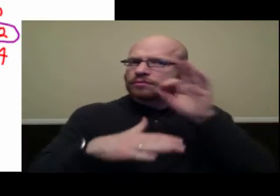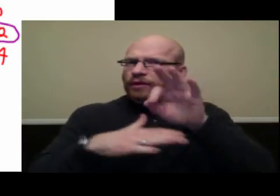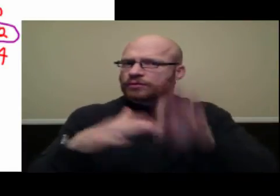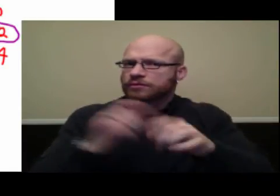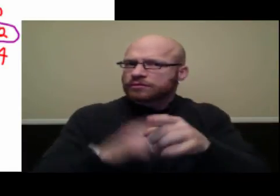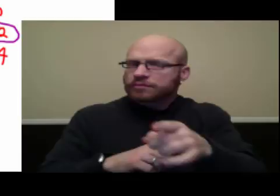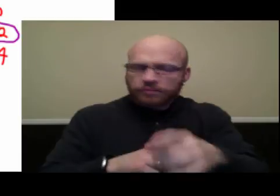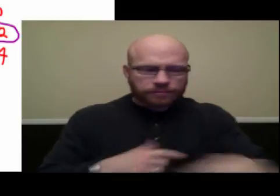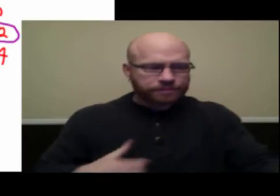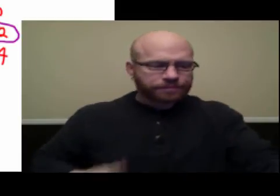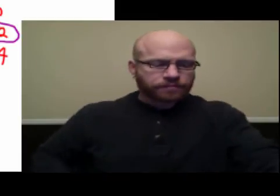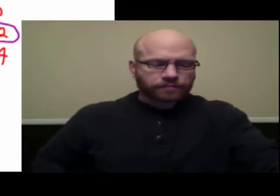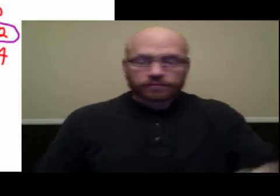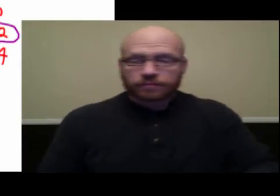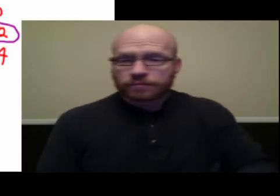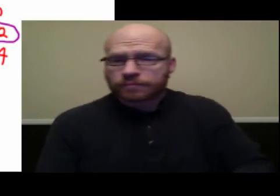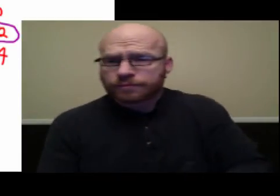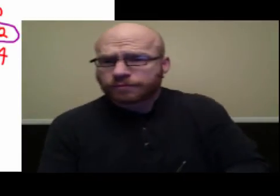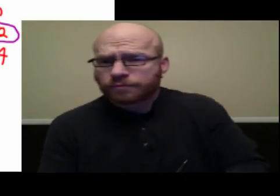fractions